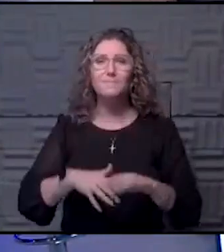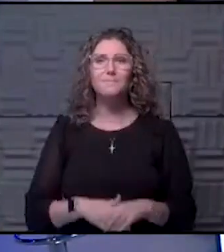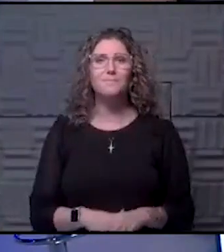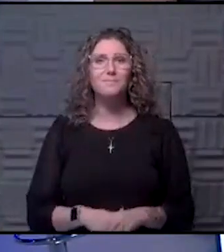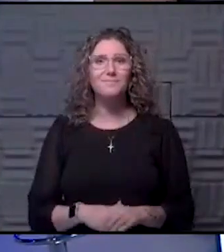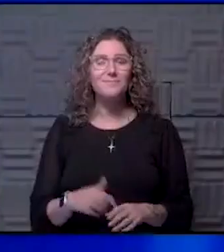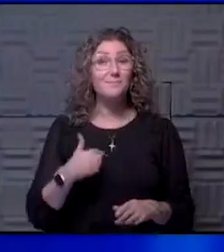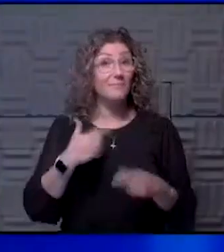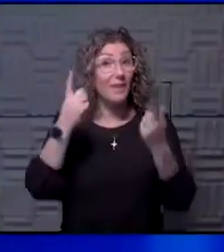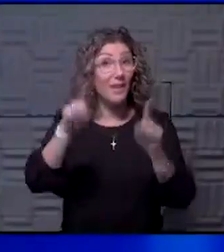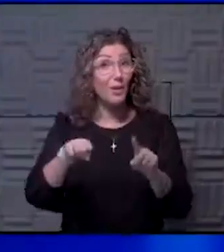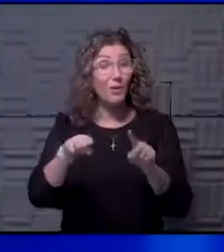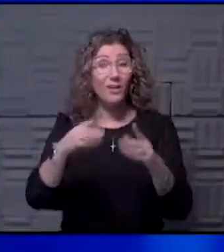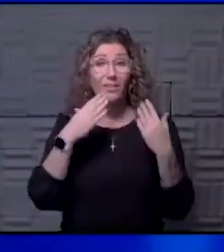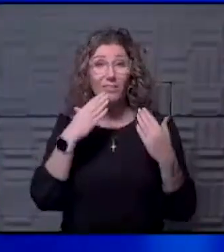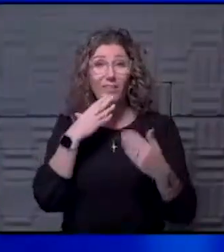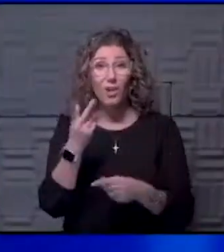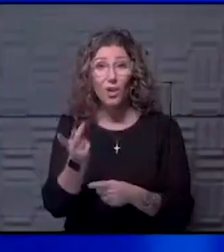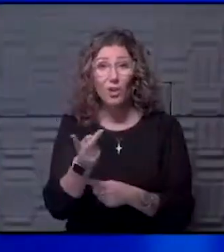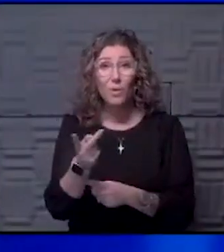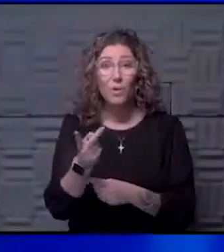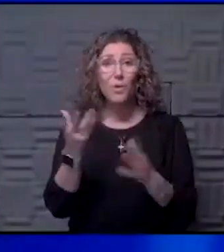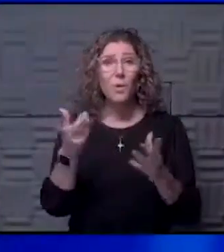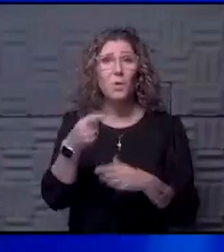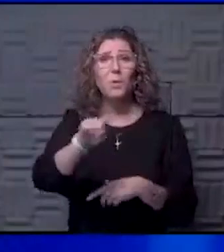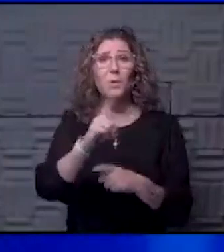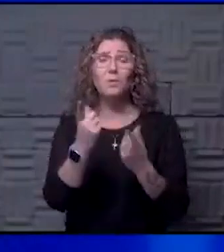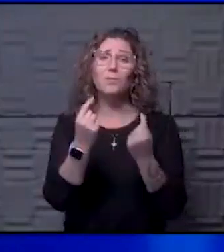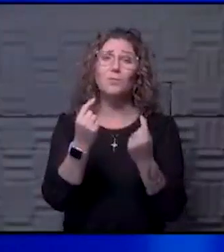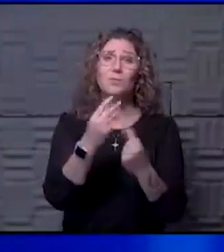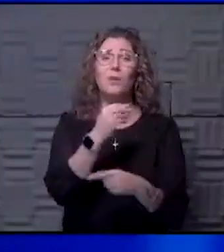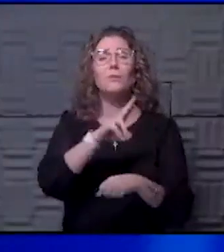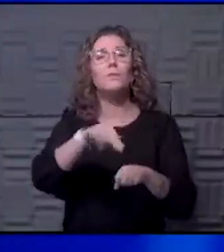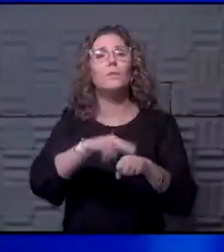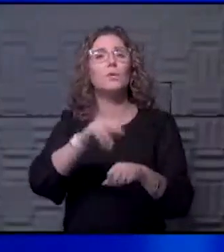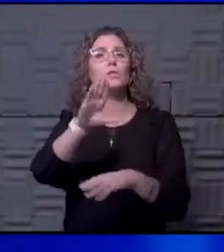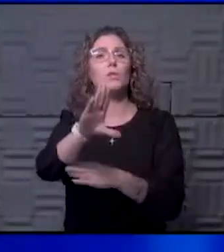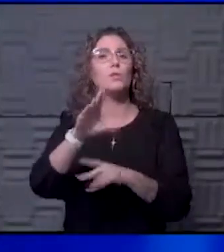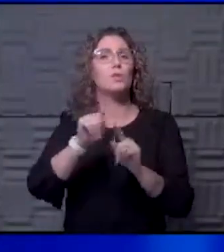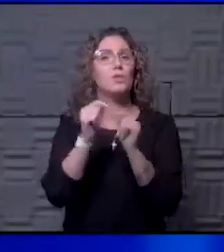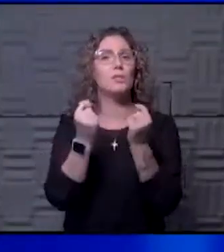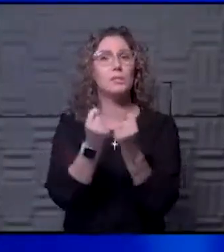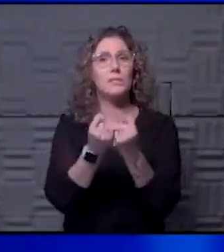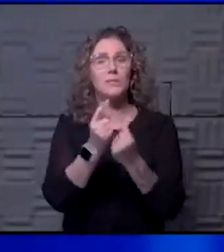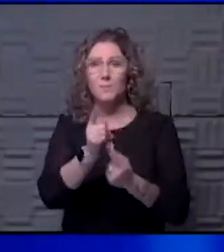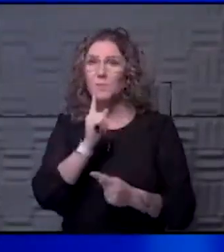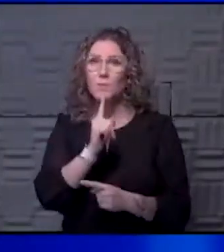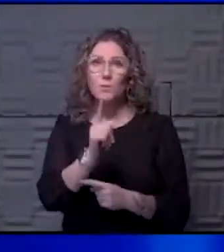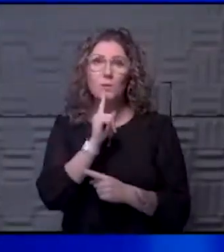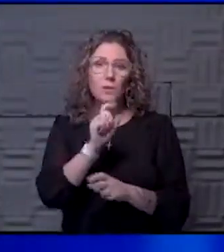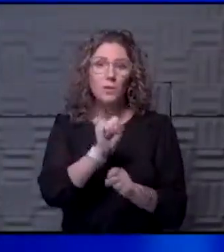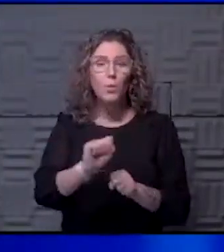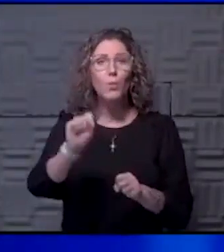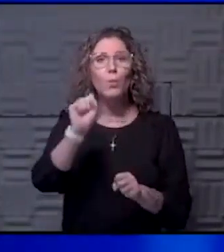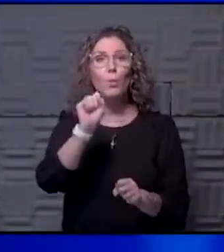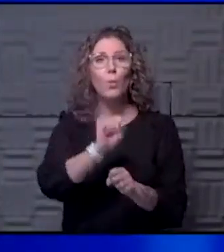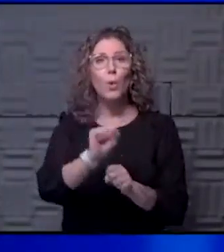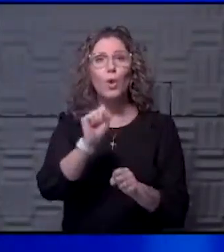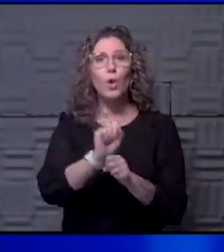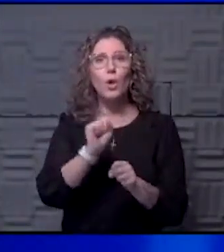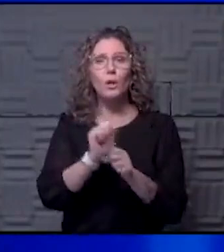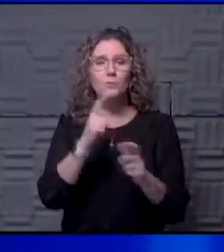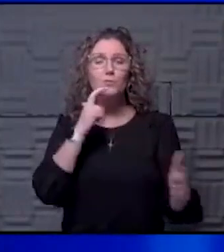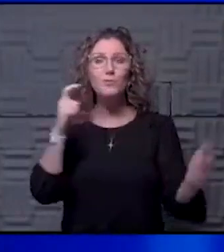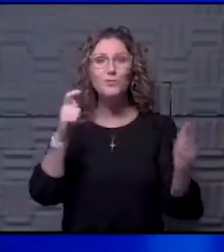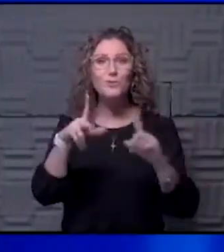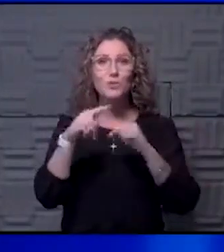I agree. Thank you both for what you're doing and of course, for what your teams, as you truly do work in a